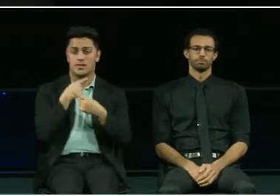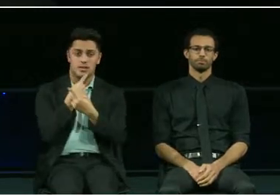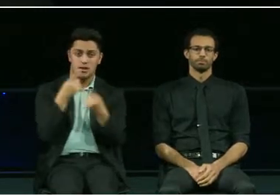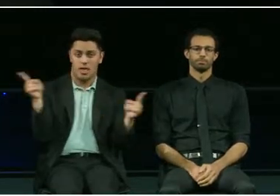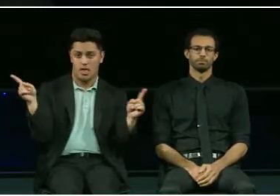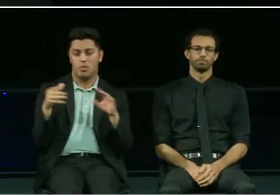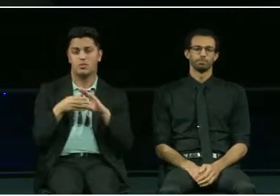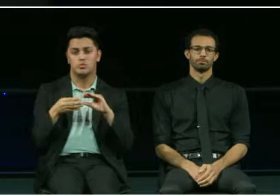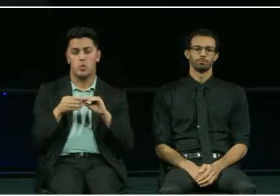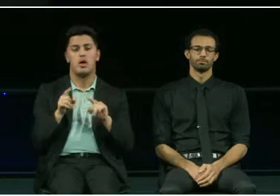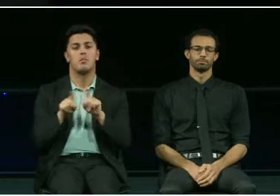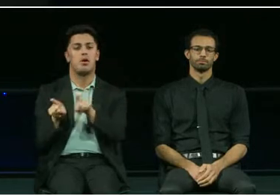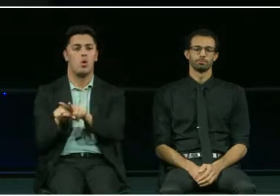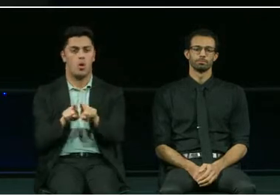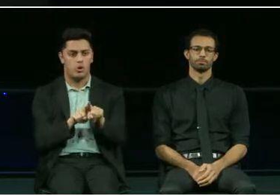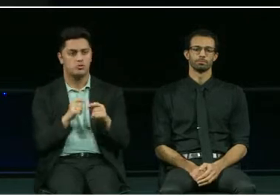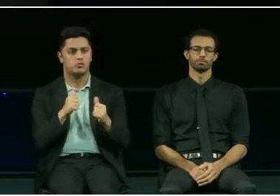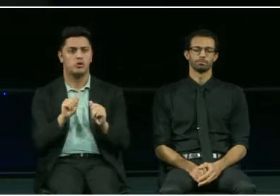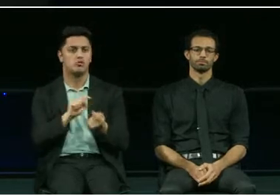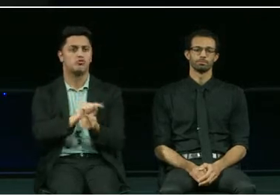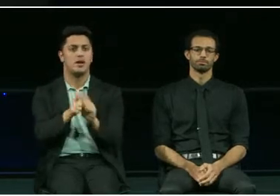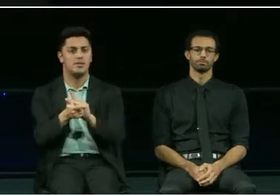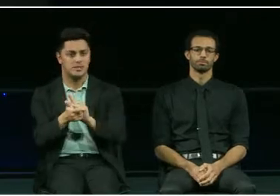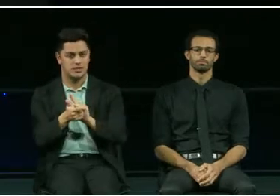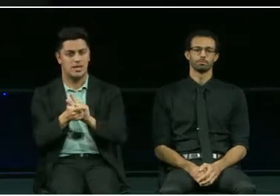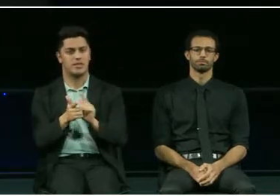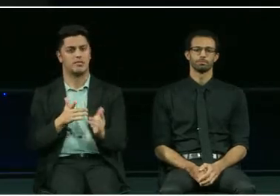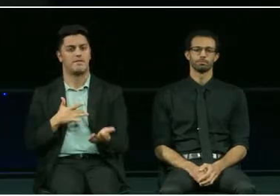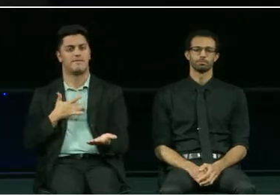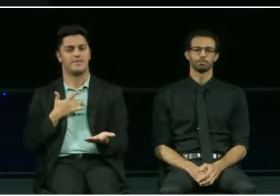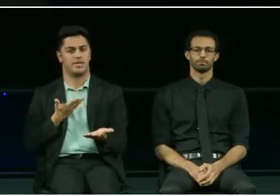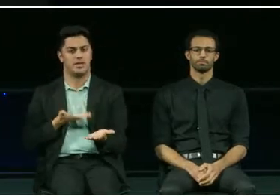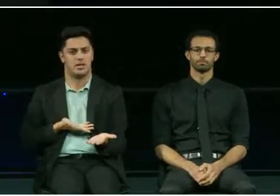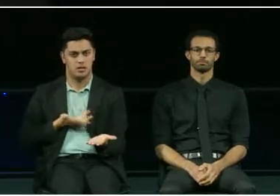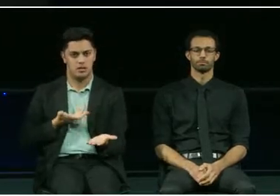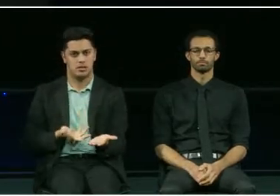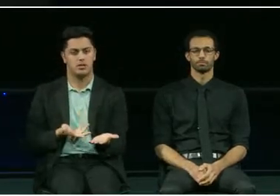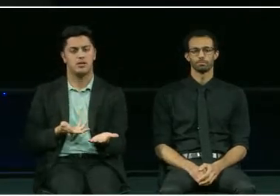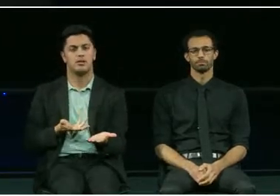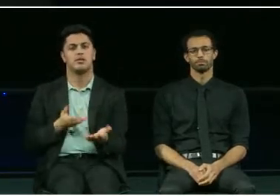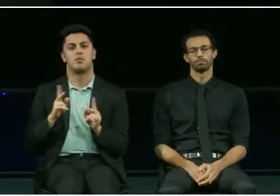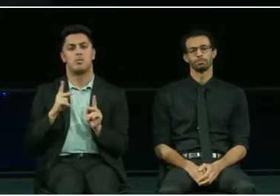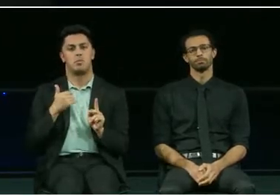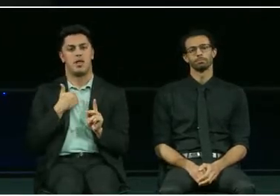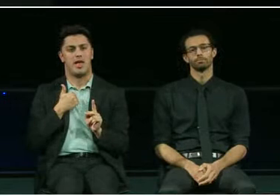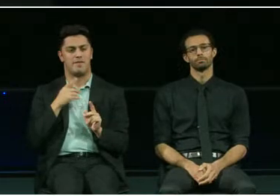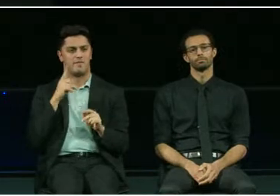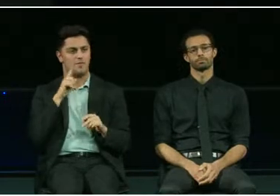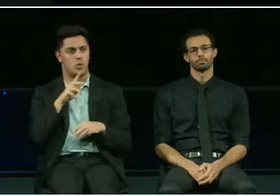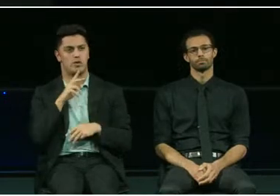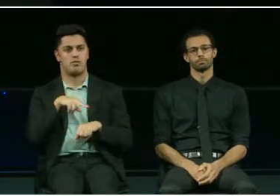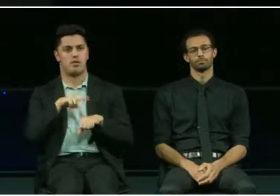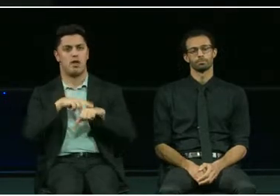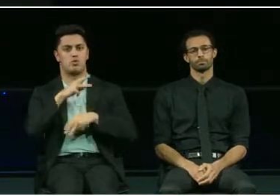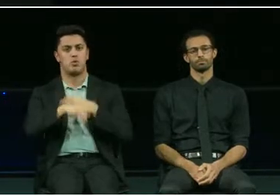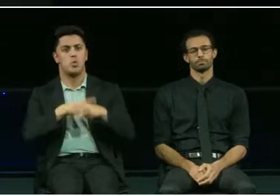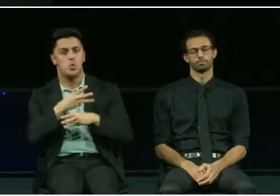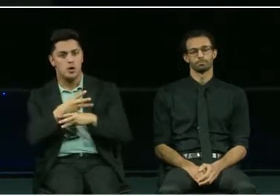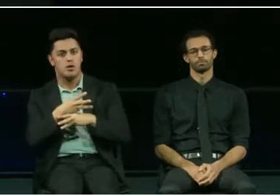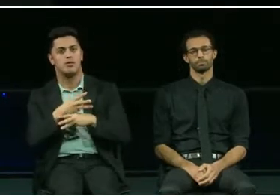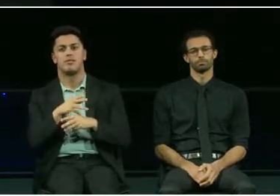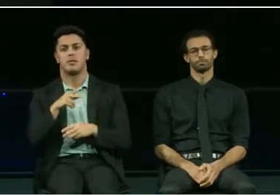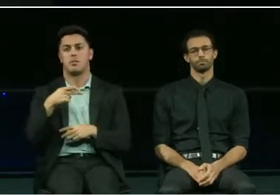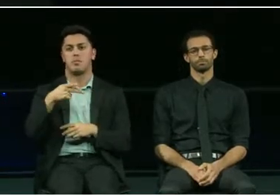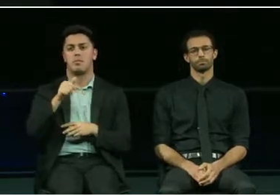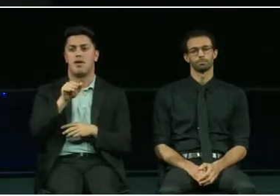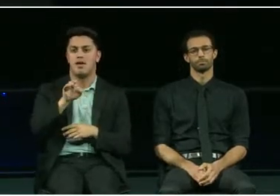but try to translate the feel that people have towards the natural world and the pace